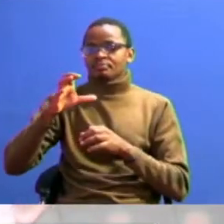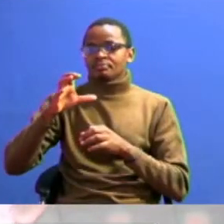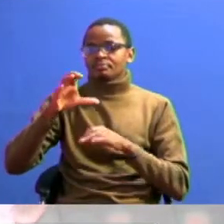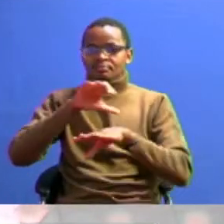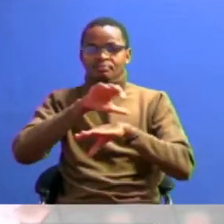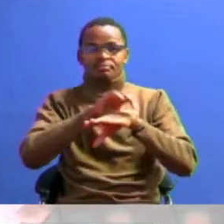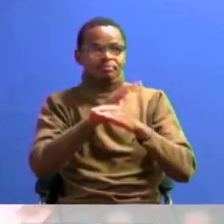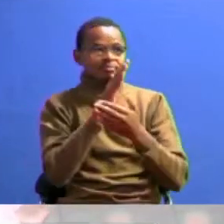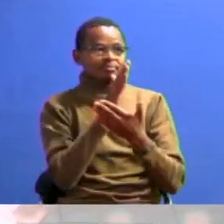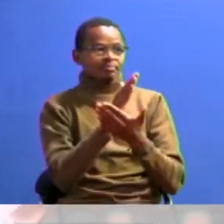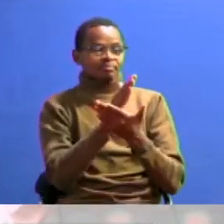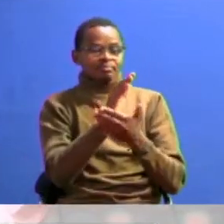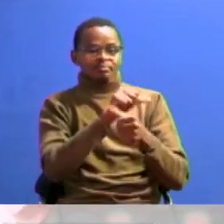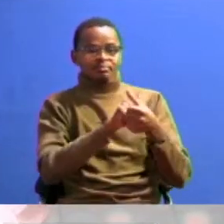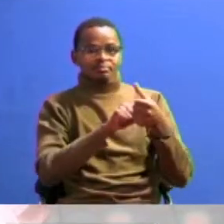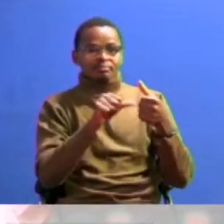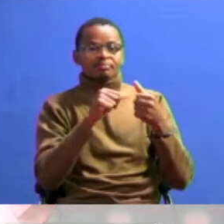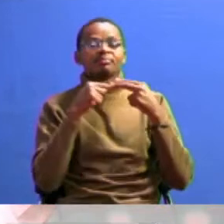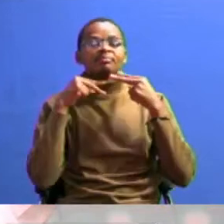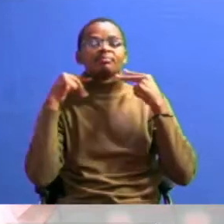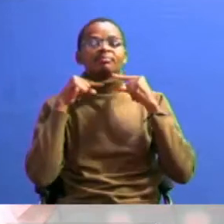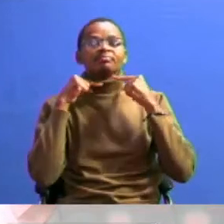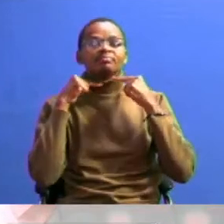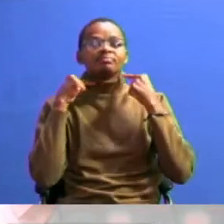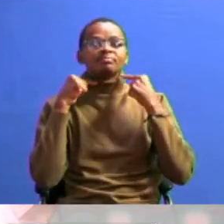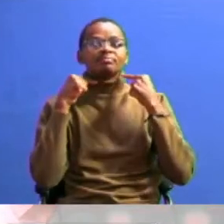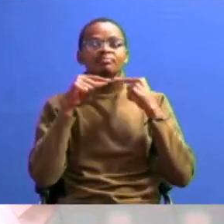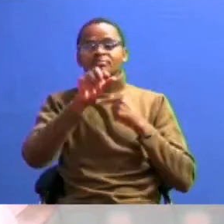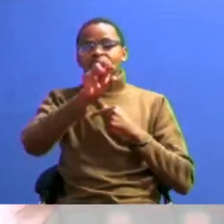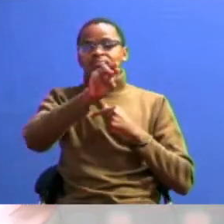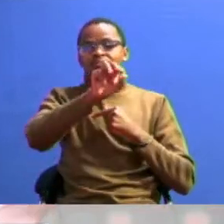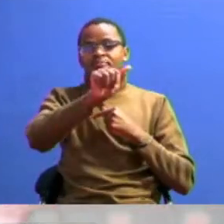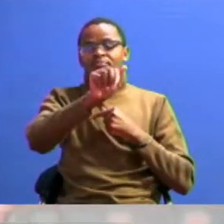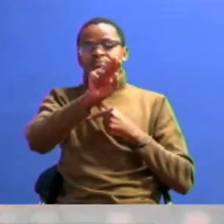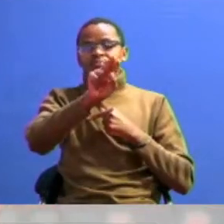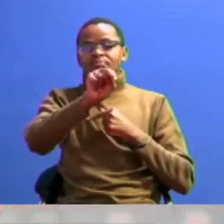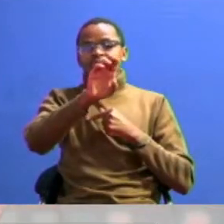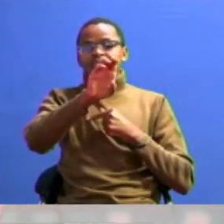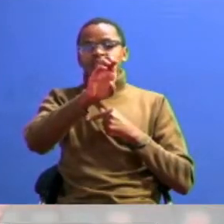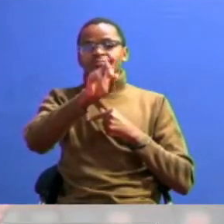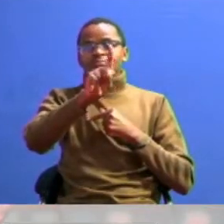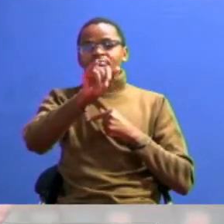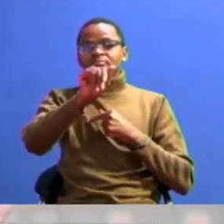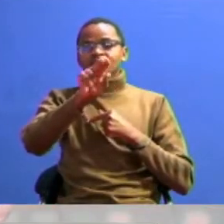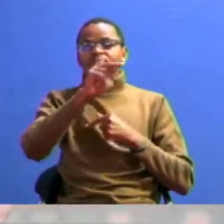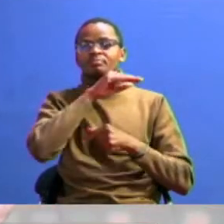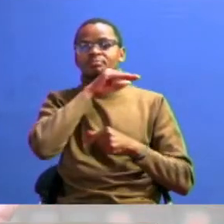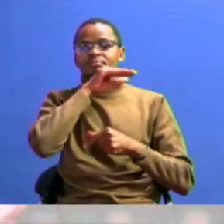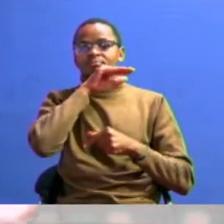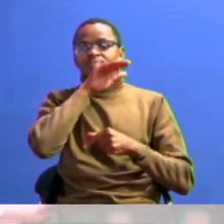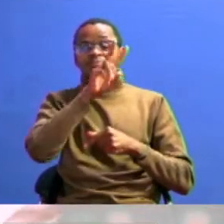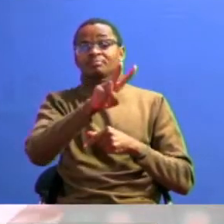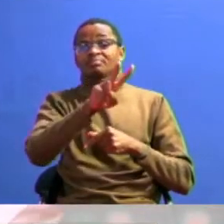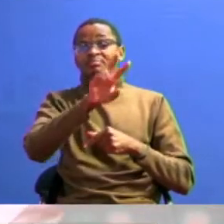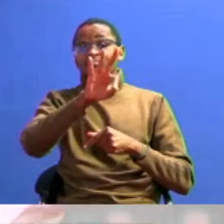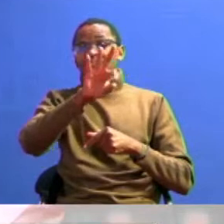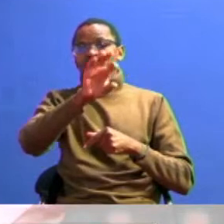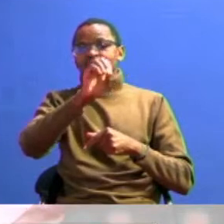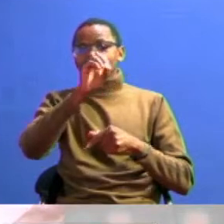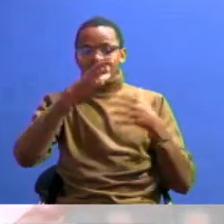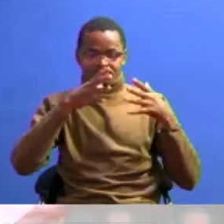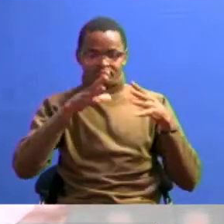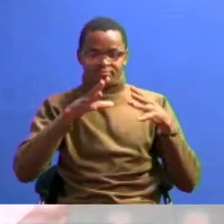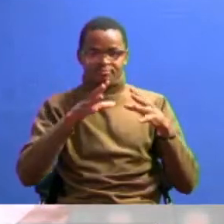finding the truth about Pastor Mackenzie's alleged religious cult that has led to the death of over 230 people.